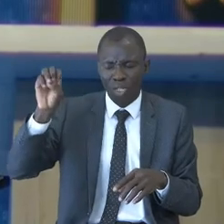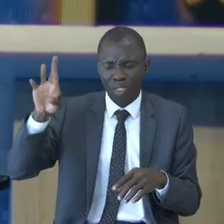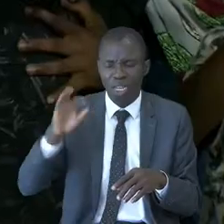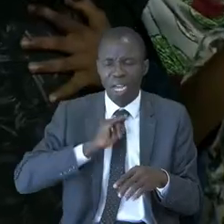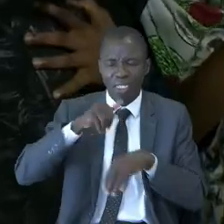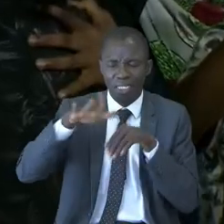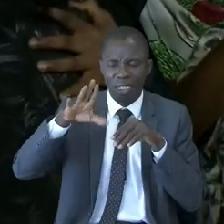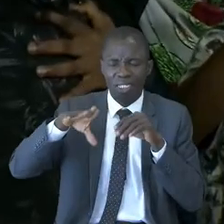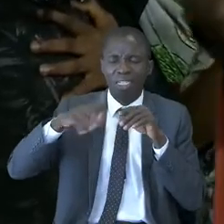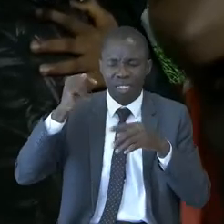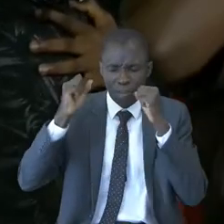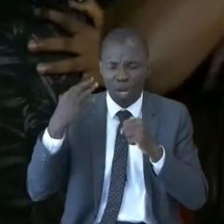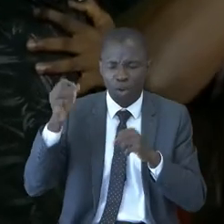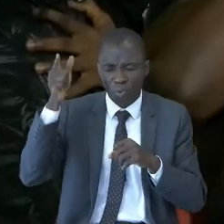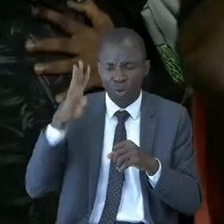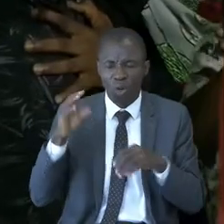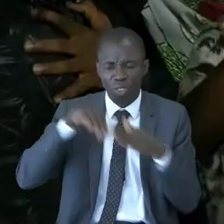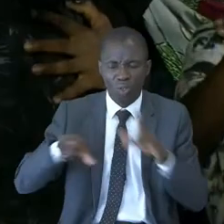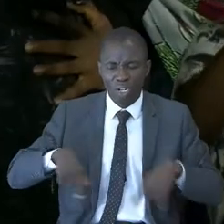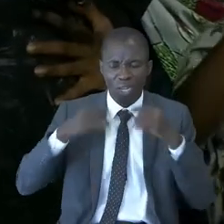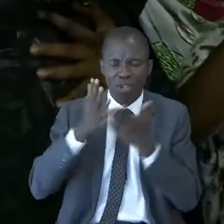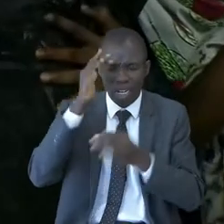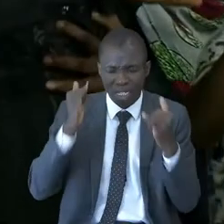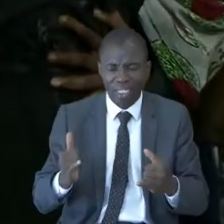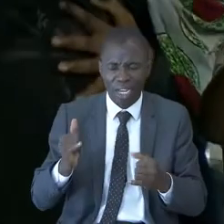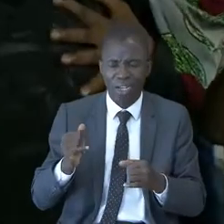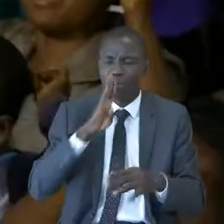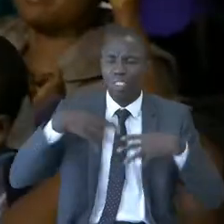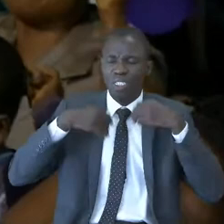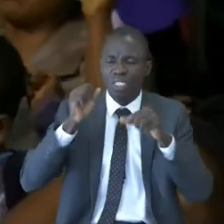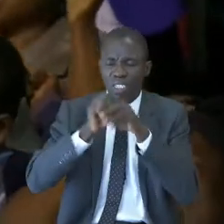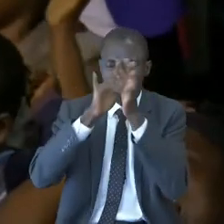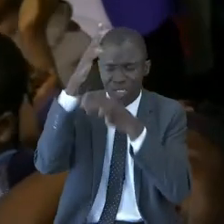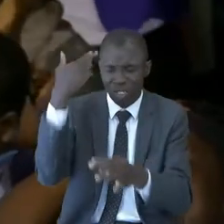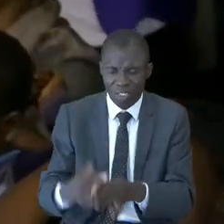now. Be healed in Jesus' name.